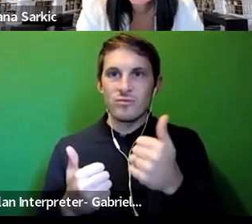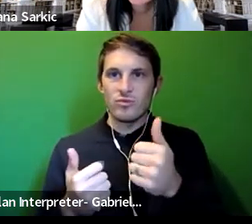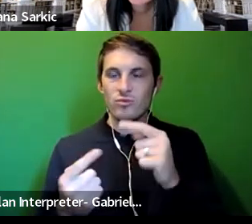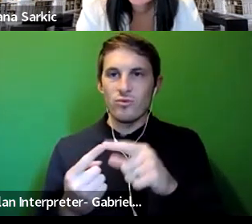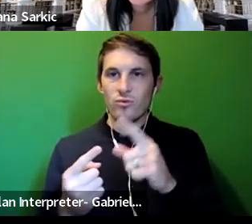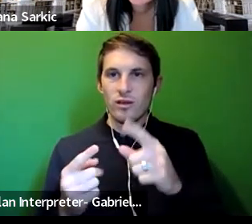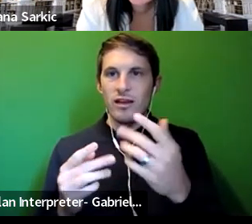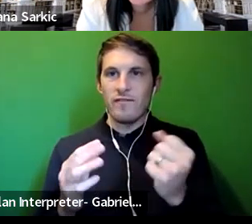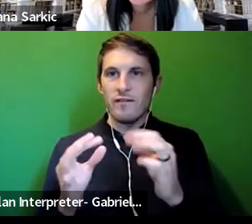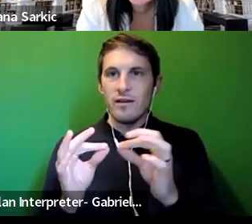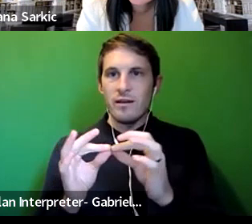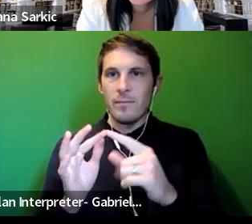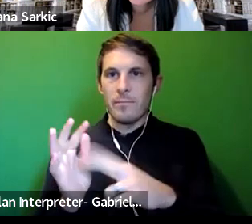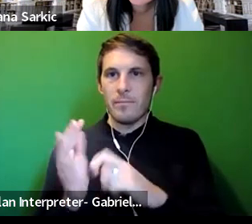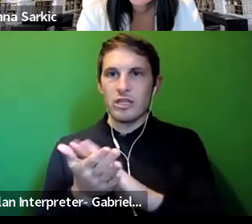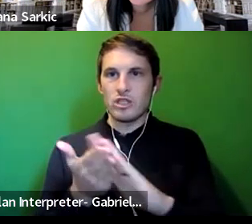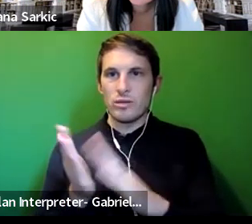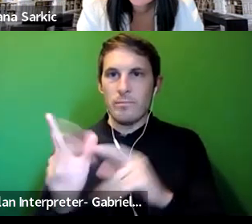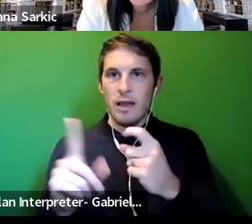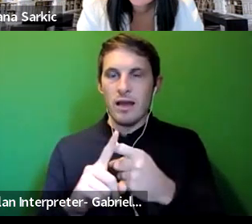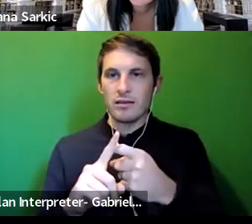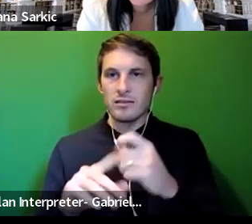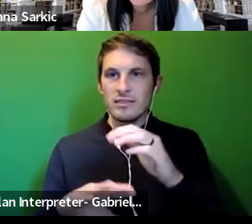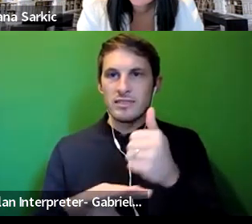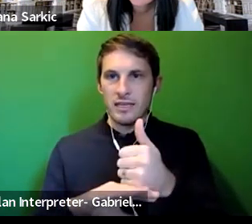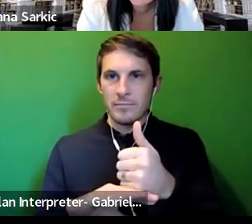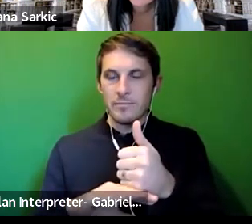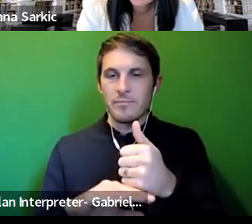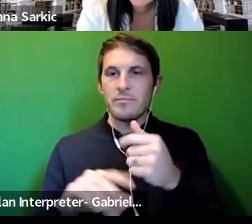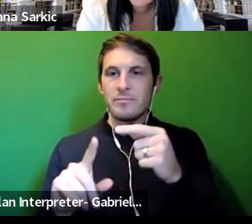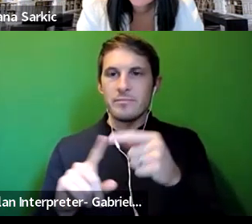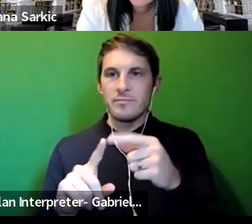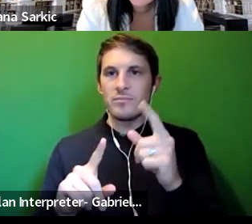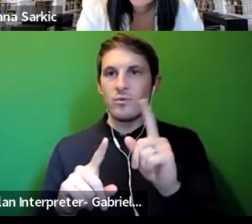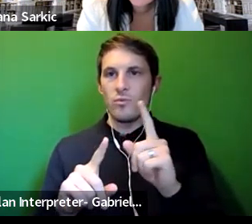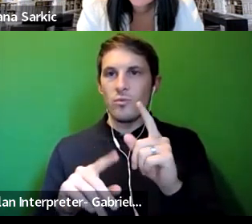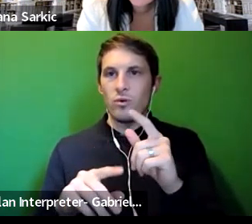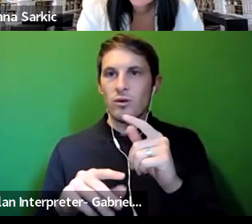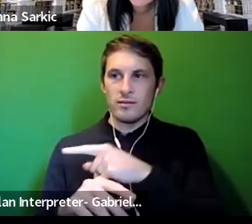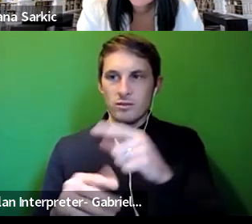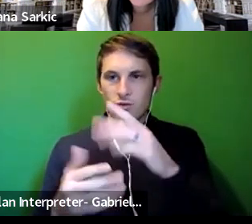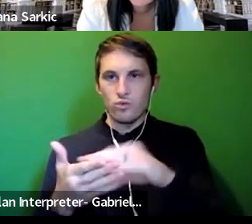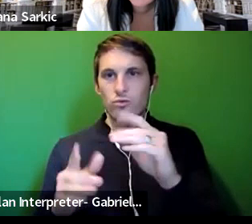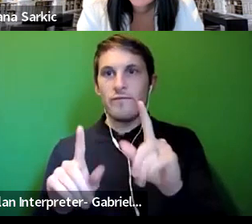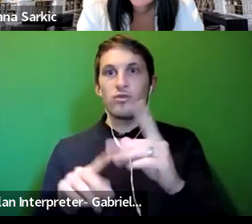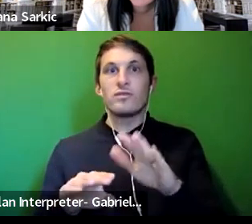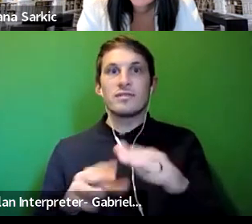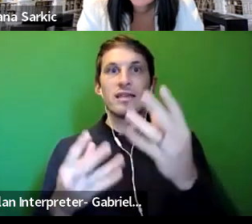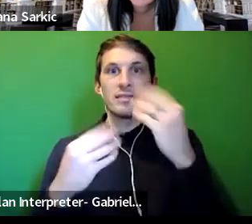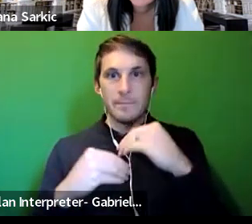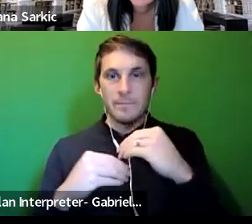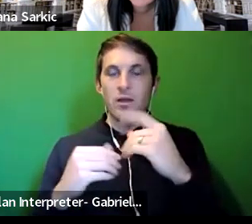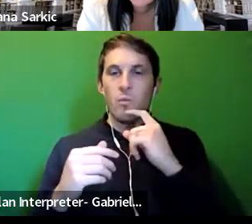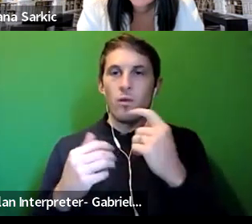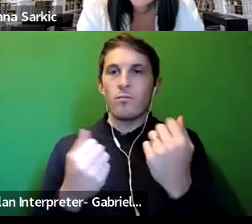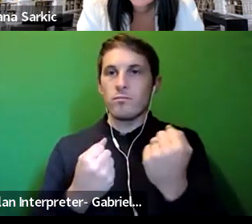the benchmark we set accepts is the acceptance that we then pass on to our students and other staff. So let's demand it. I think that's a